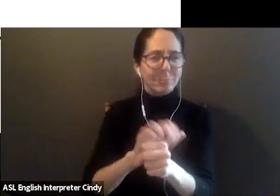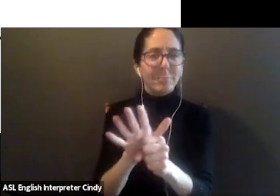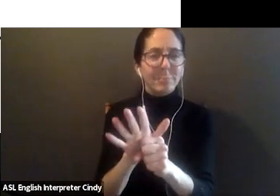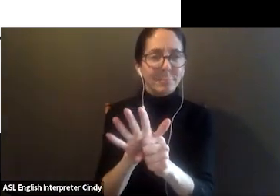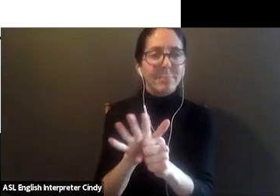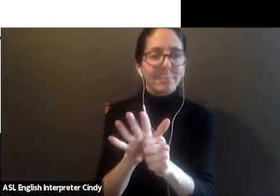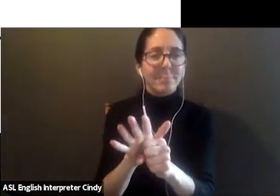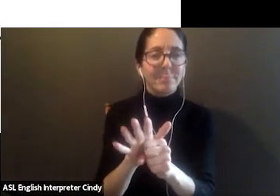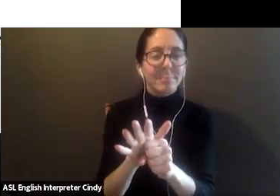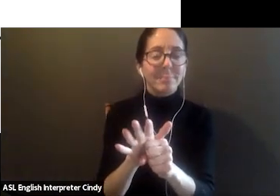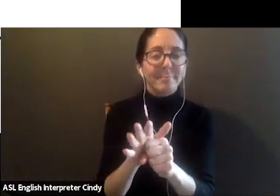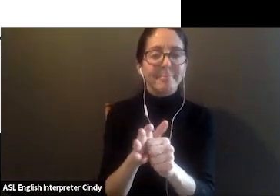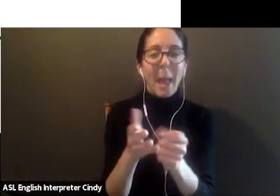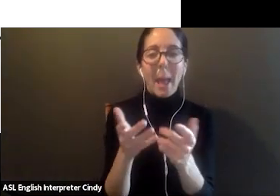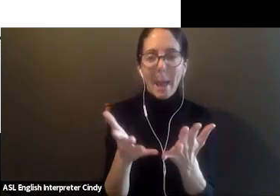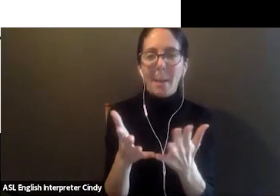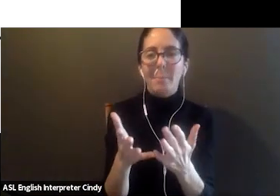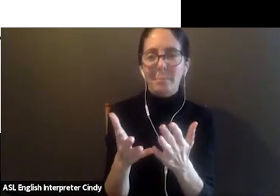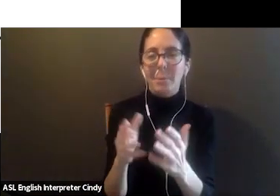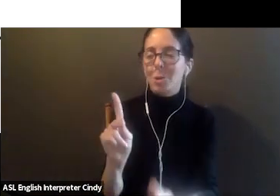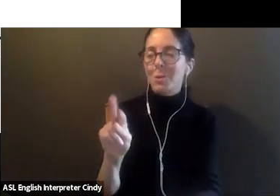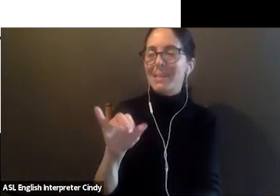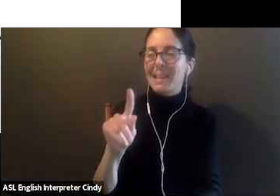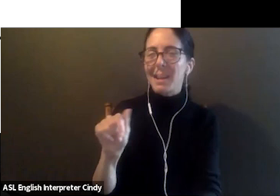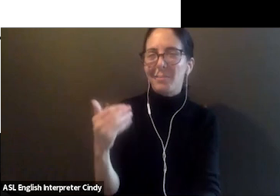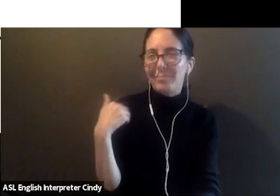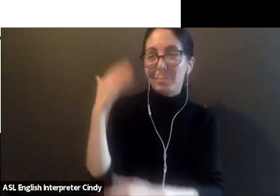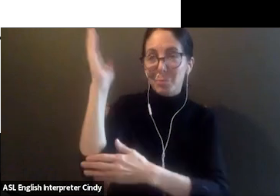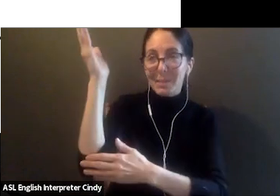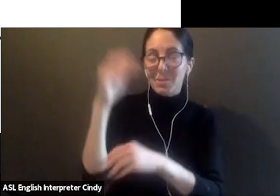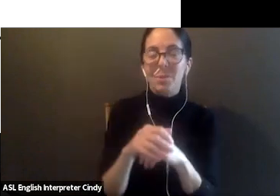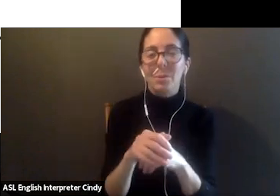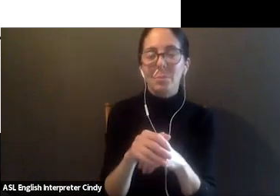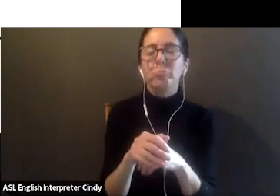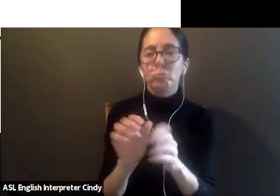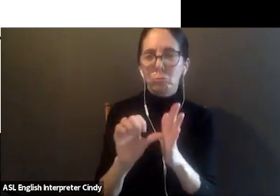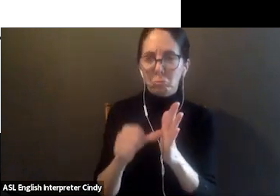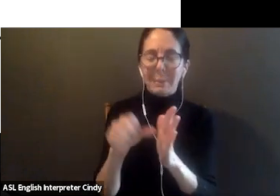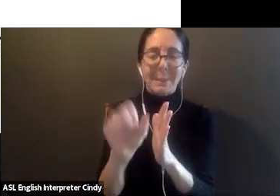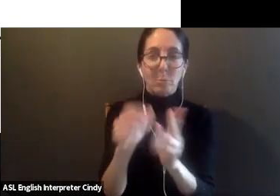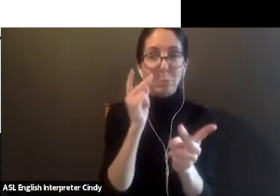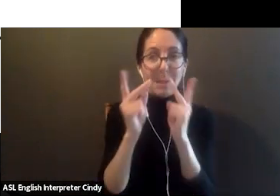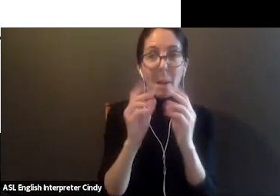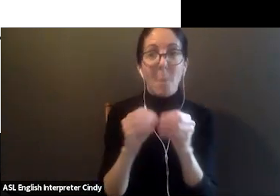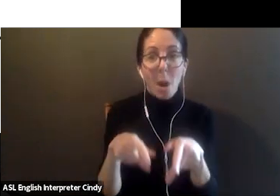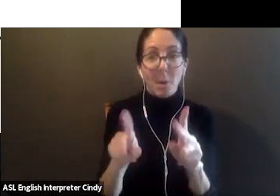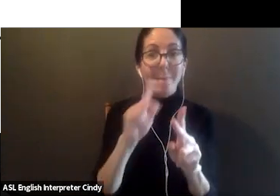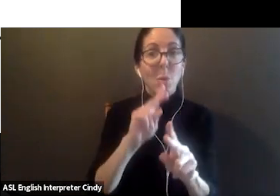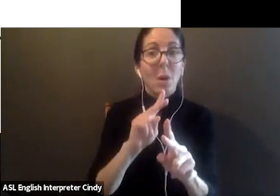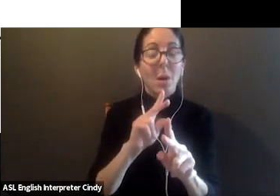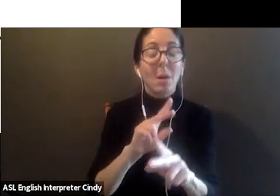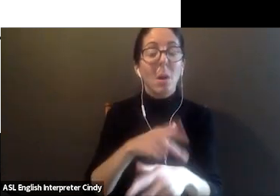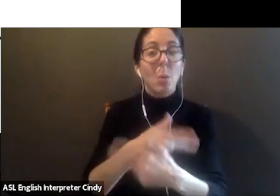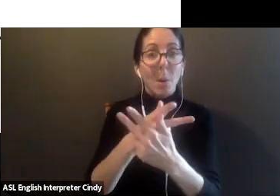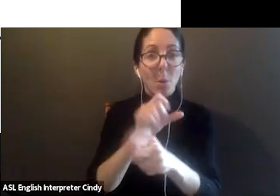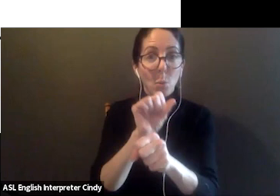pandemic, as mentioned by Christina as well, we did see an increase in opportunities for remote work, which may be